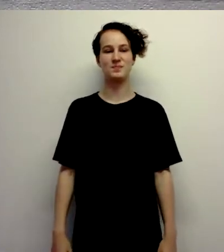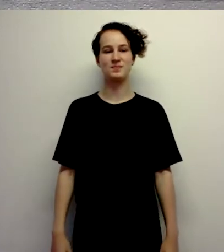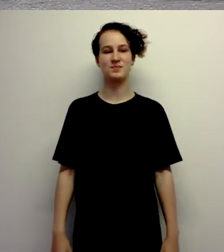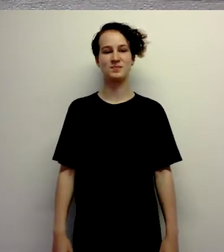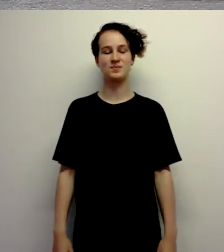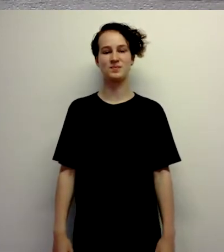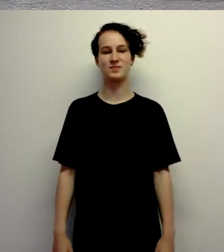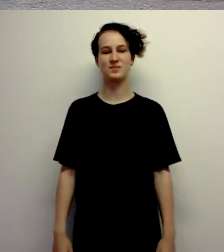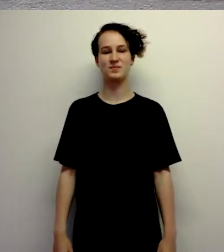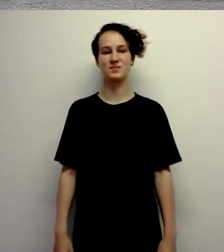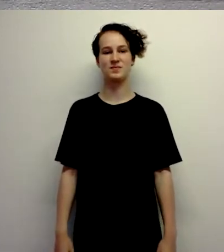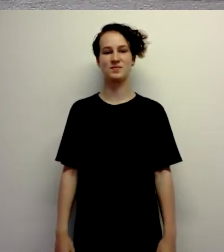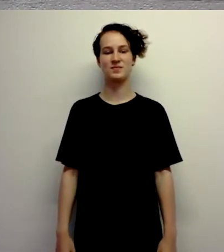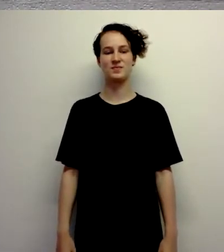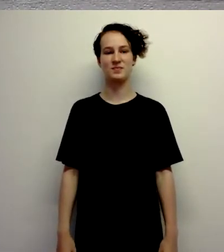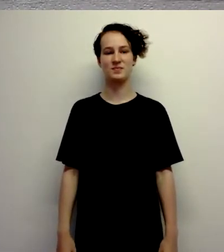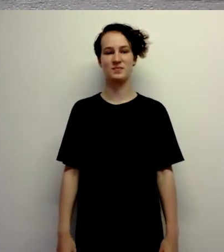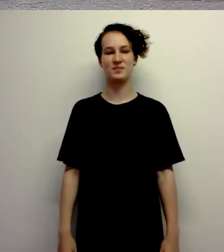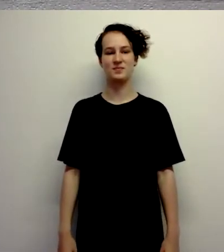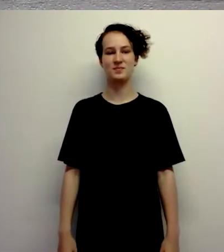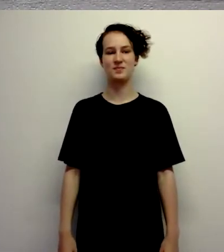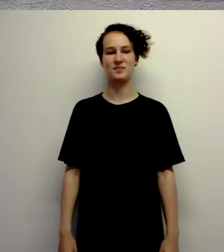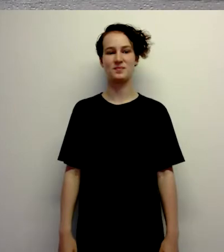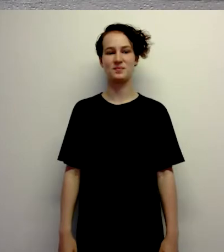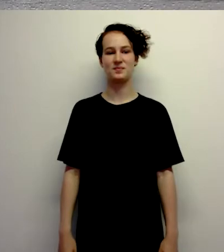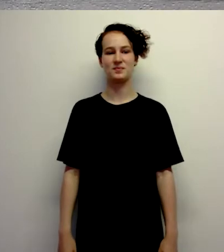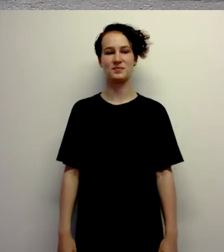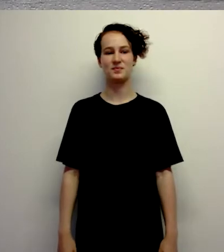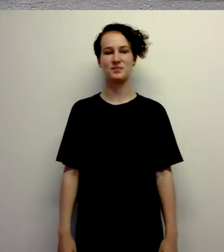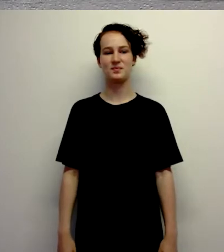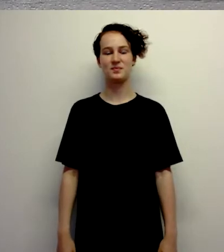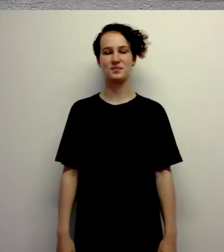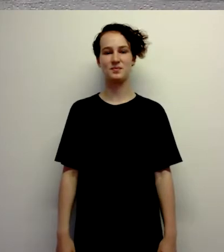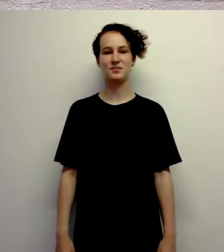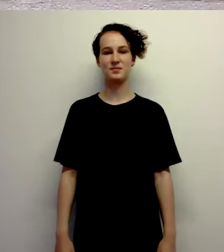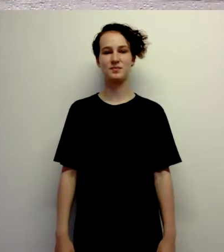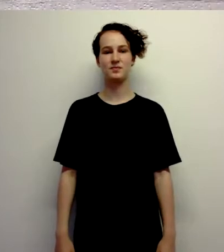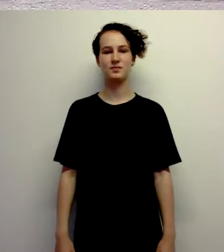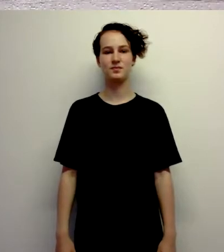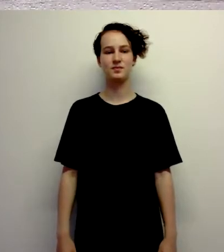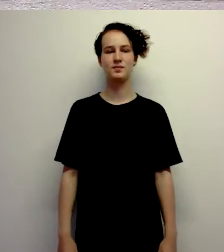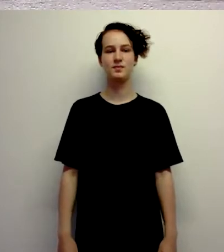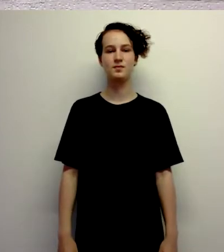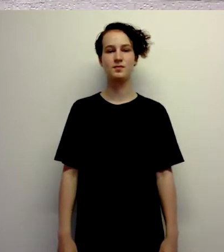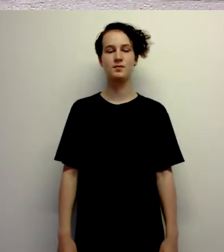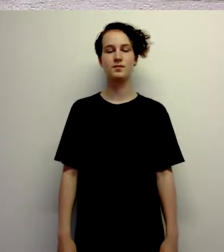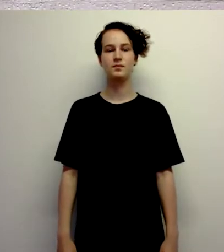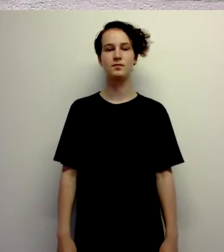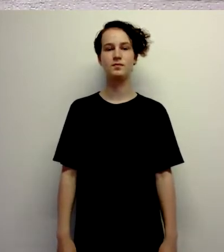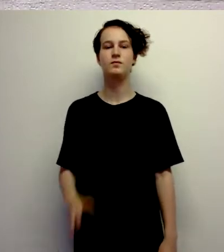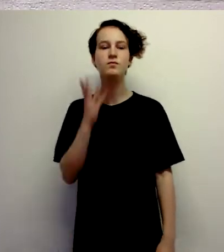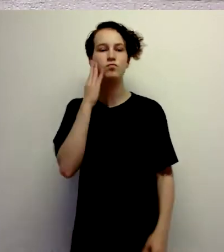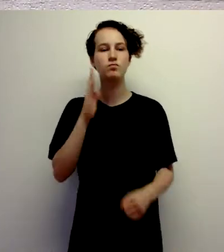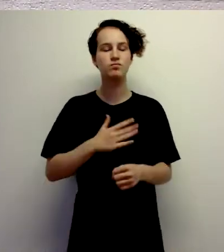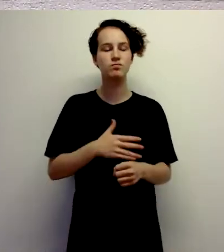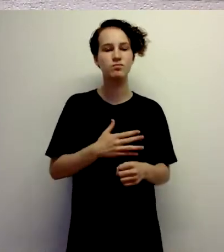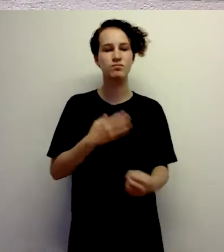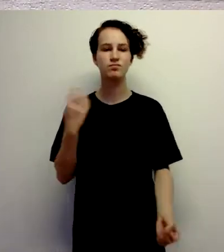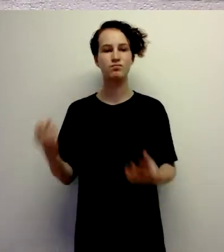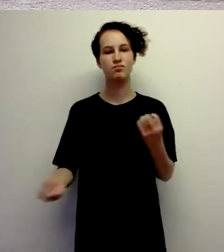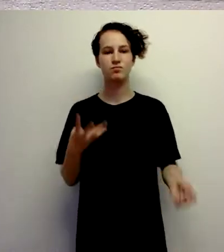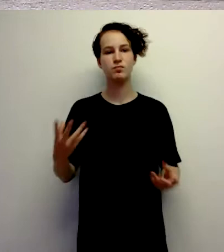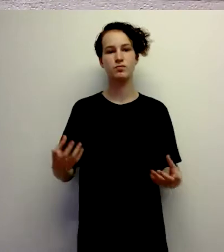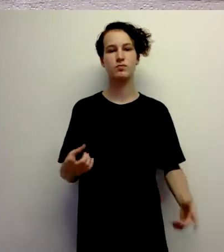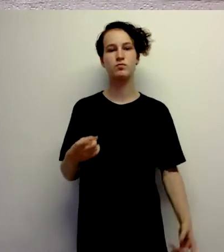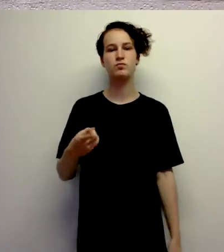this, like this, and eventually, like this. Haha. Now, to make juggling balls, you'll need a few things, but you